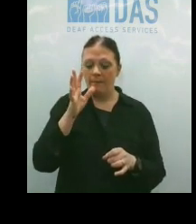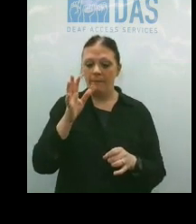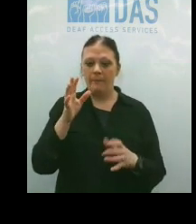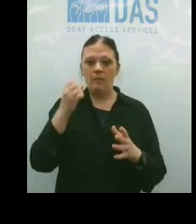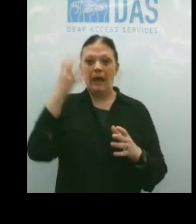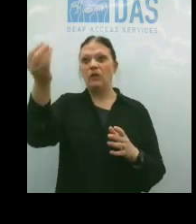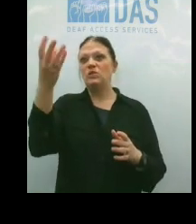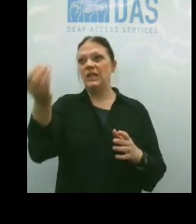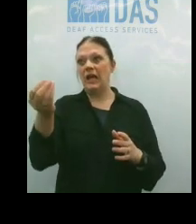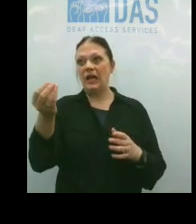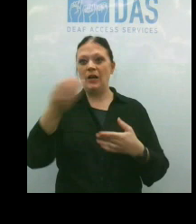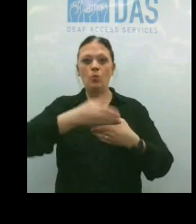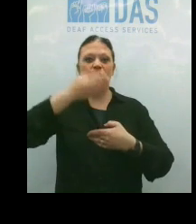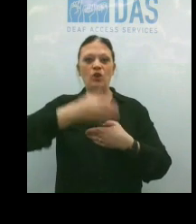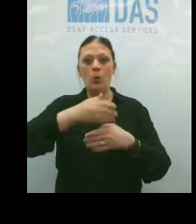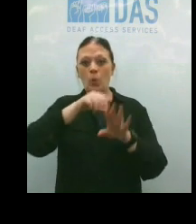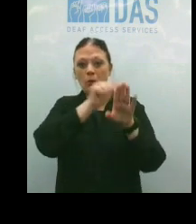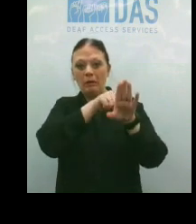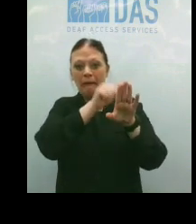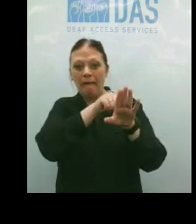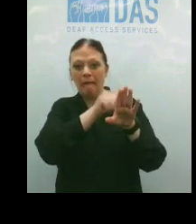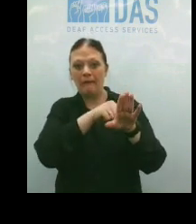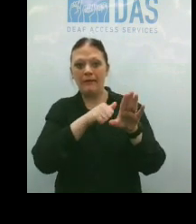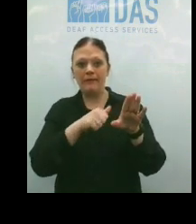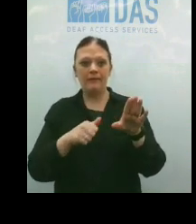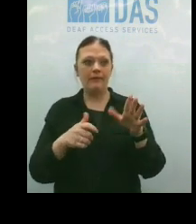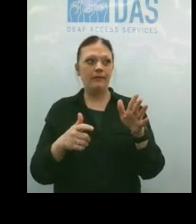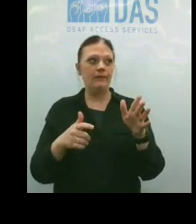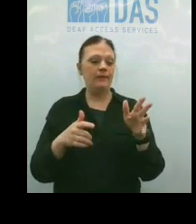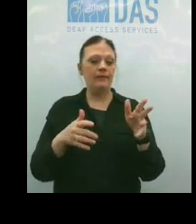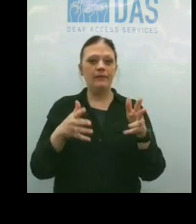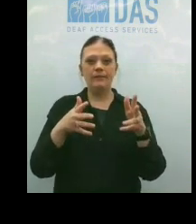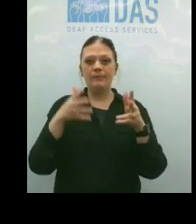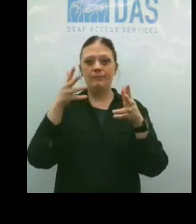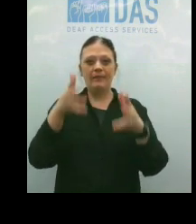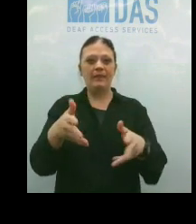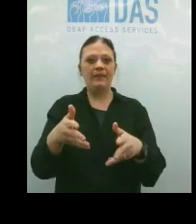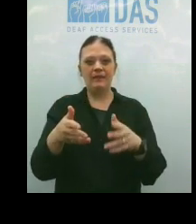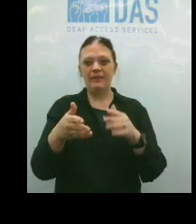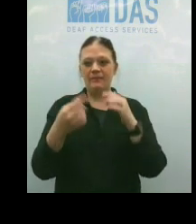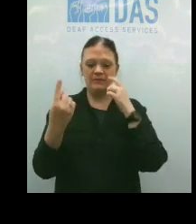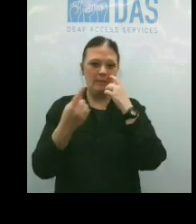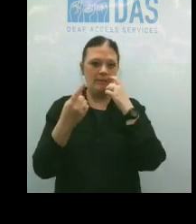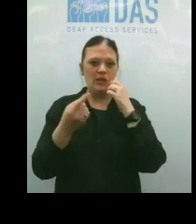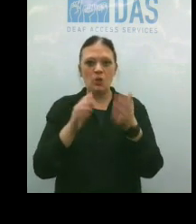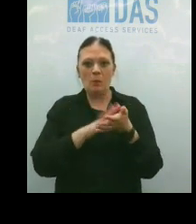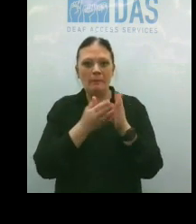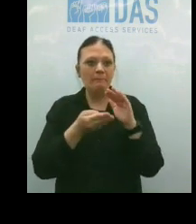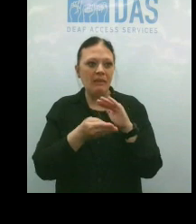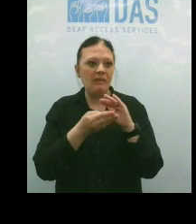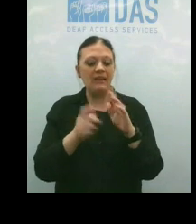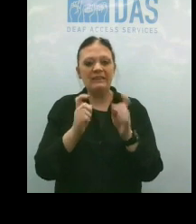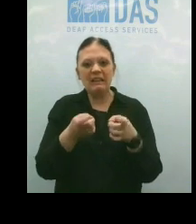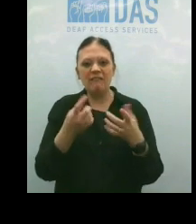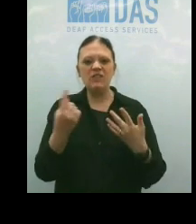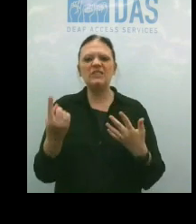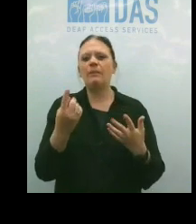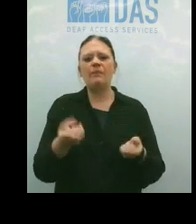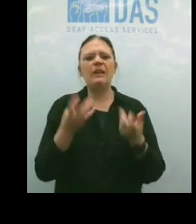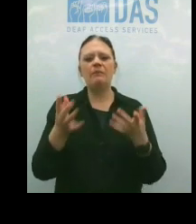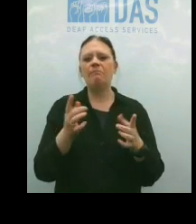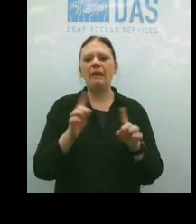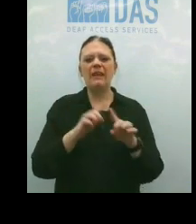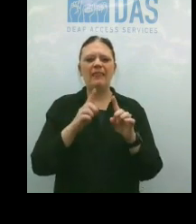can go outside her window, knock on the door, like leave her some baked goods or a little gift. Lots of things to